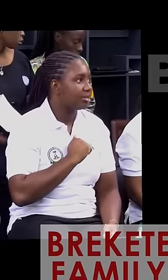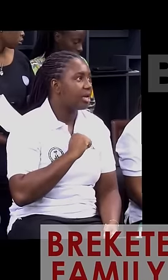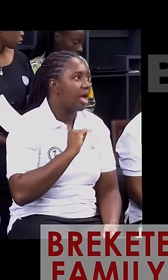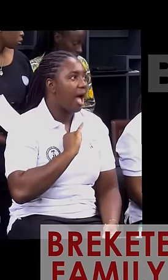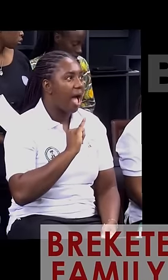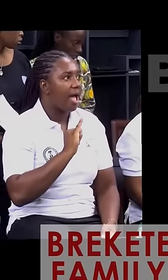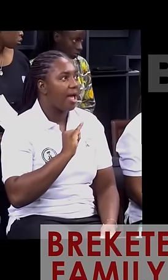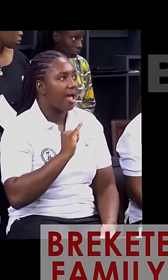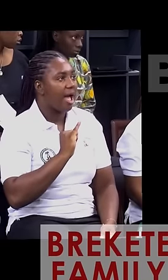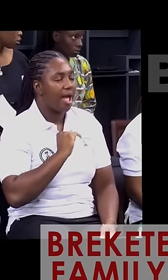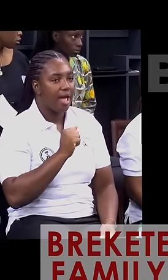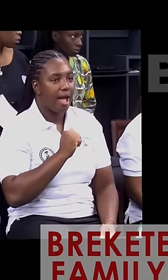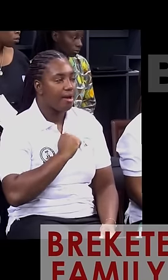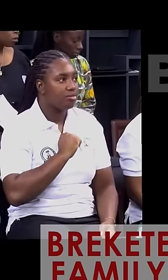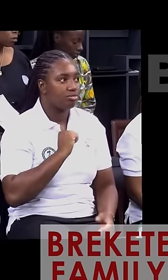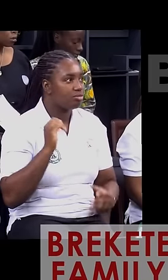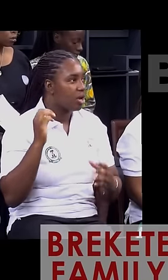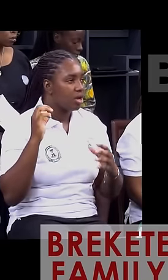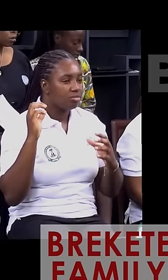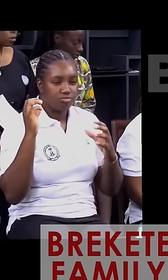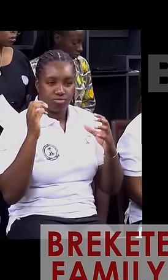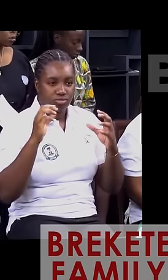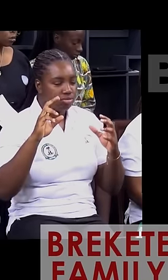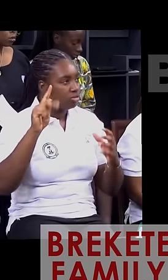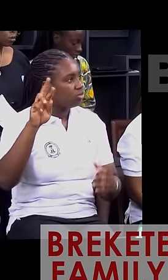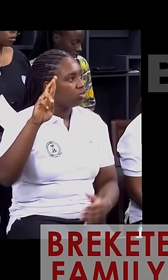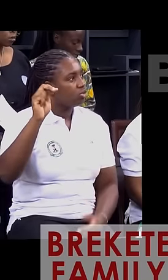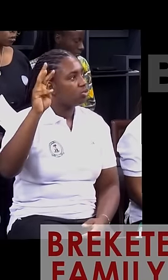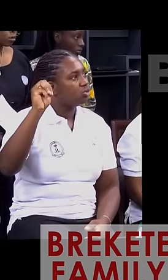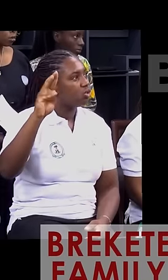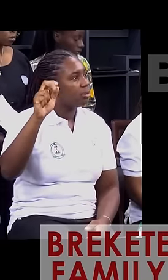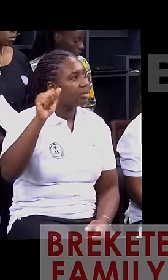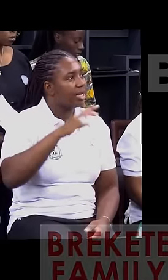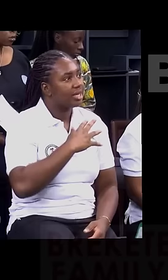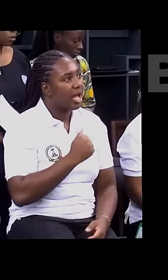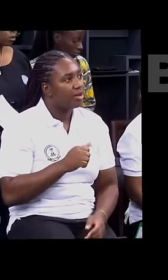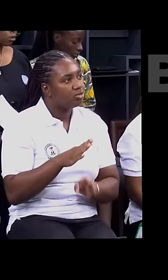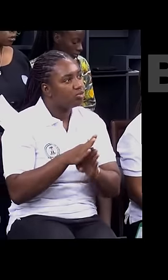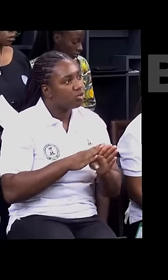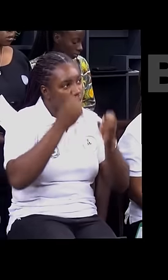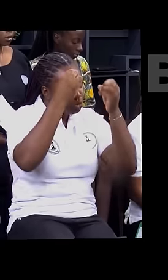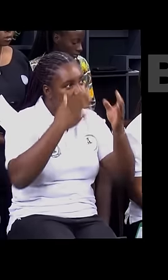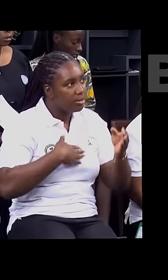traumatized and gradually losing myself because of the loan I am owing. If people have not experienced